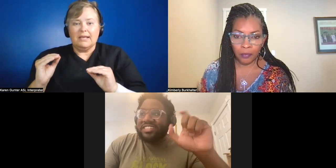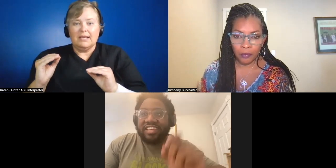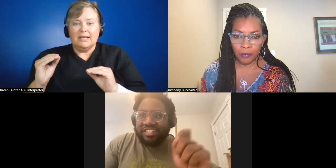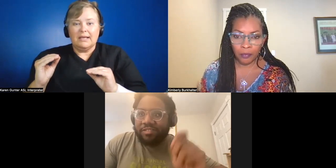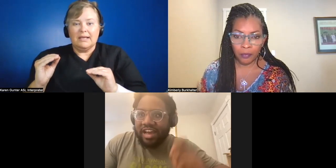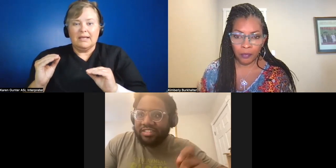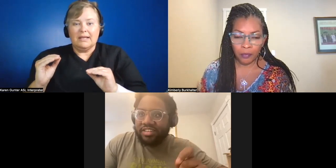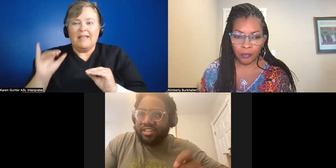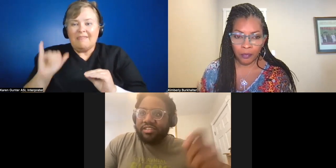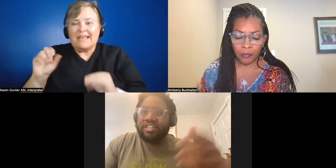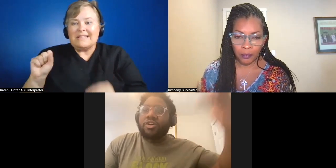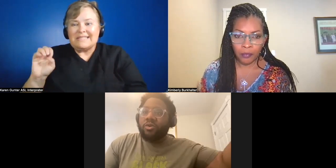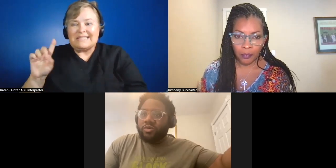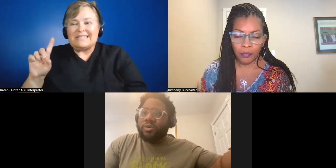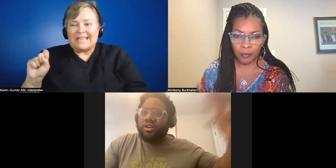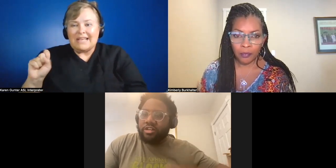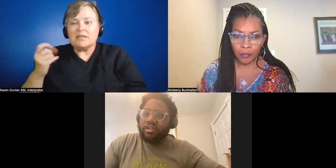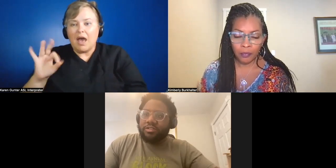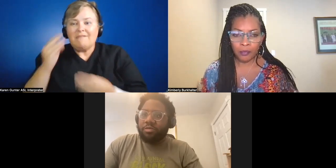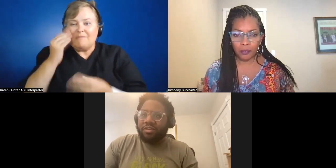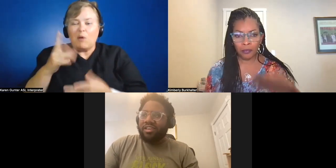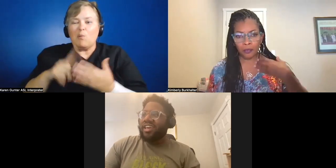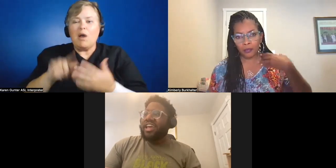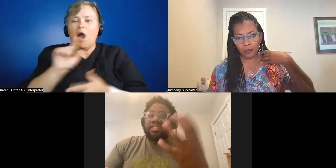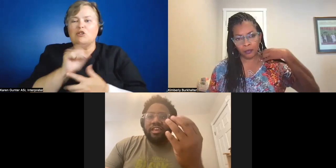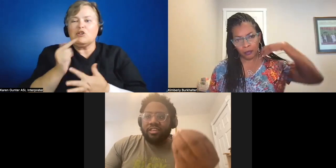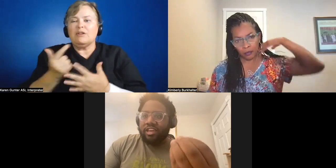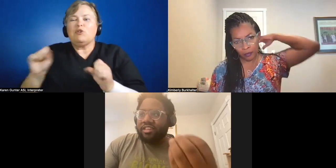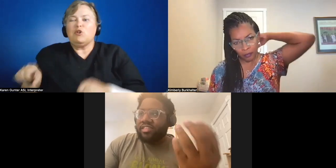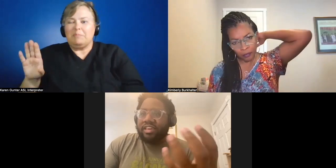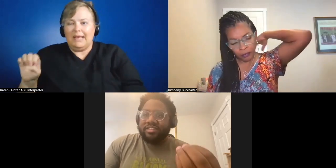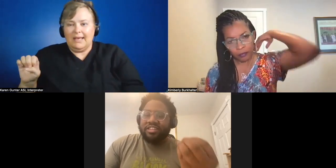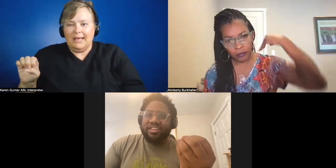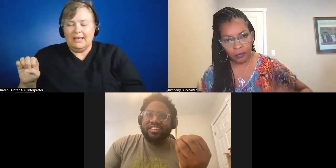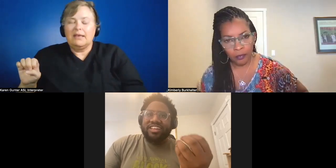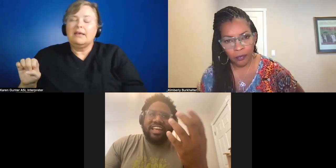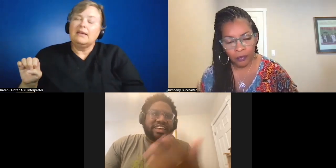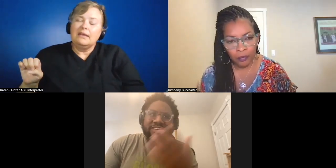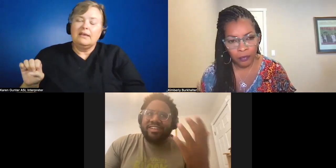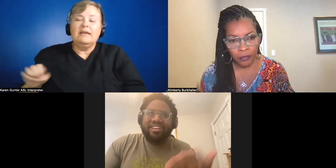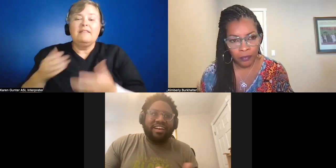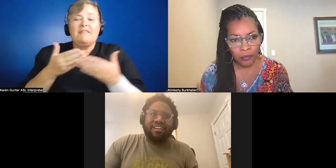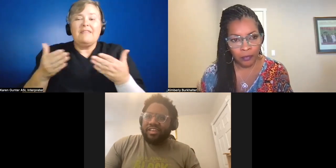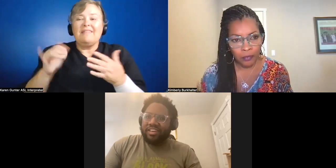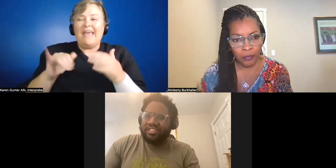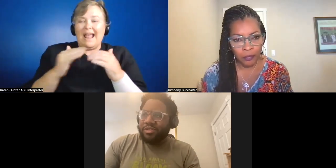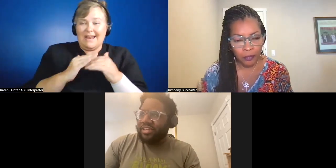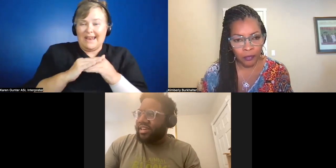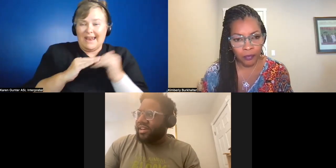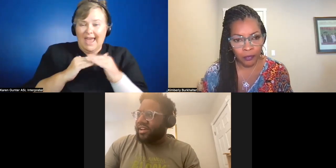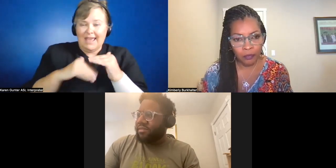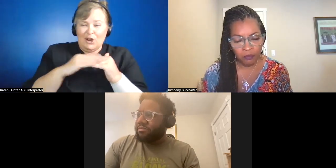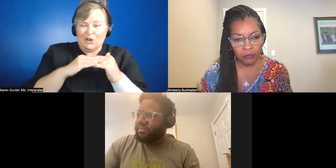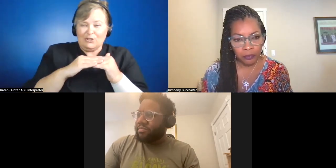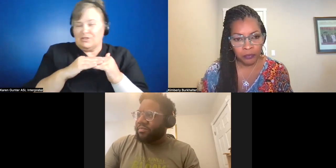the seeds of content that shows what alternatives can be. And the thing is, the layer of it gets